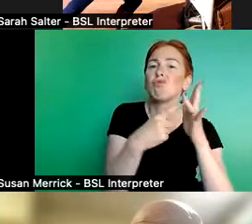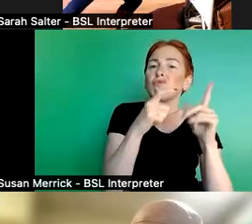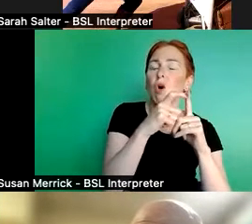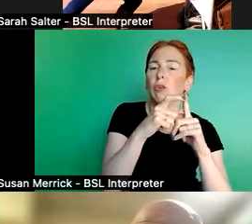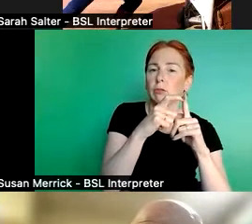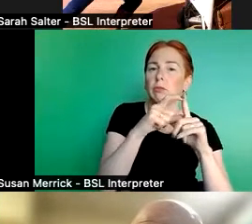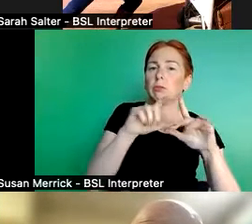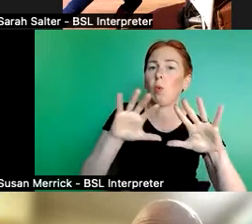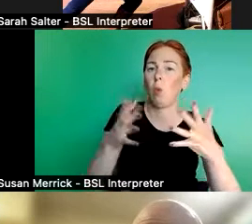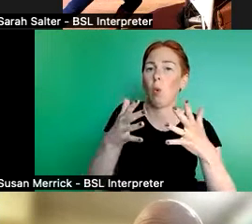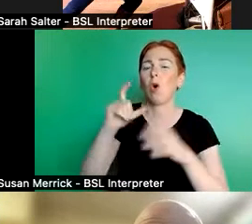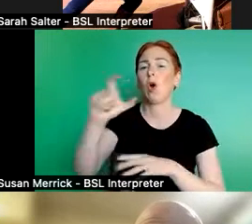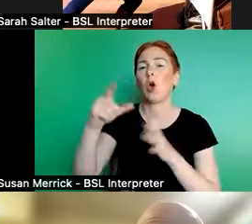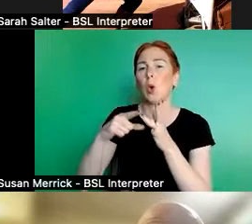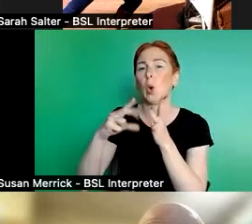vision.